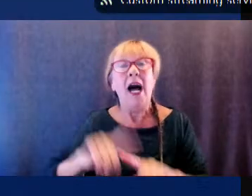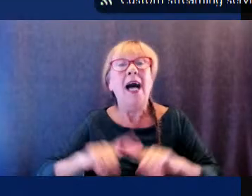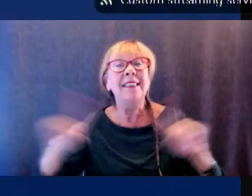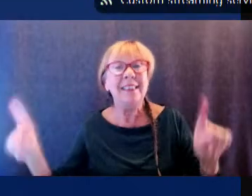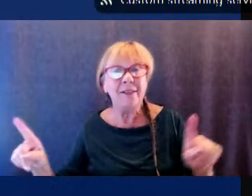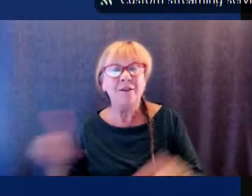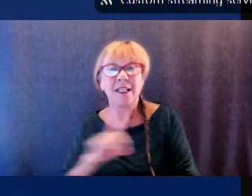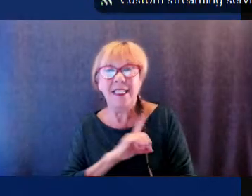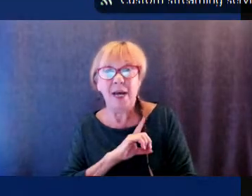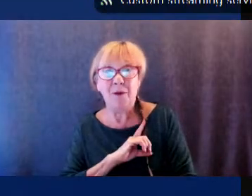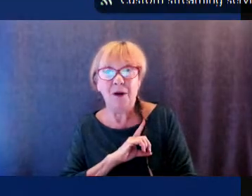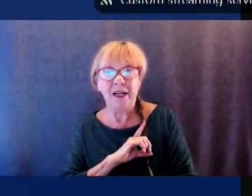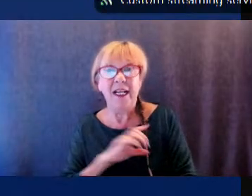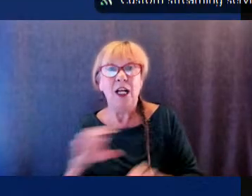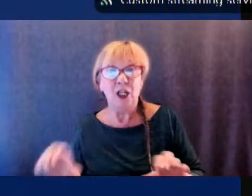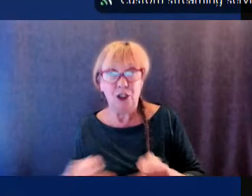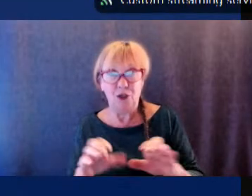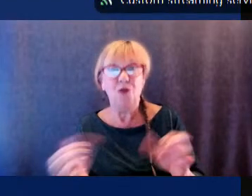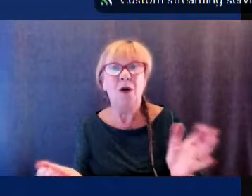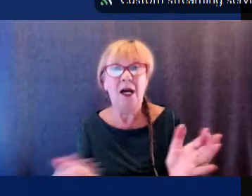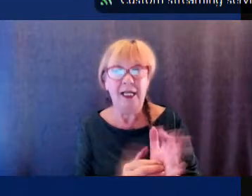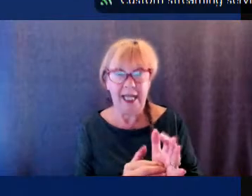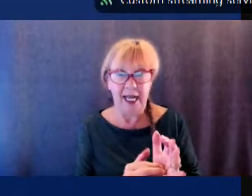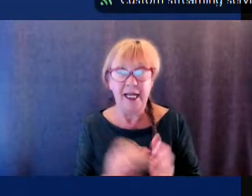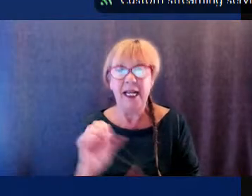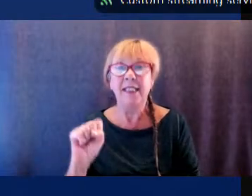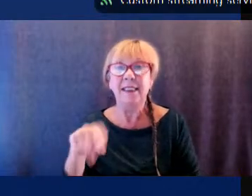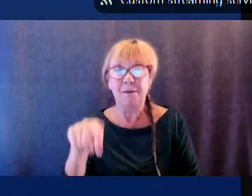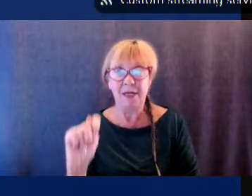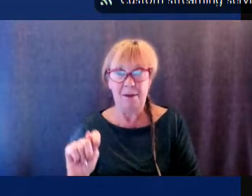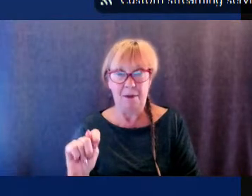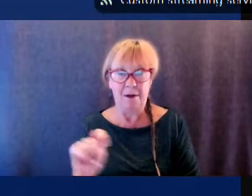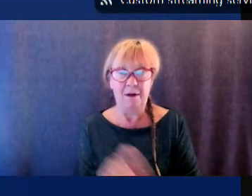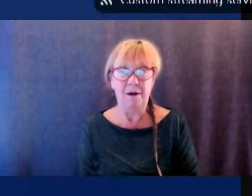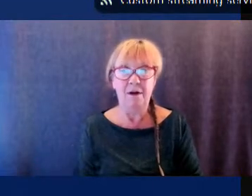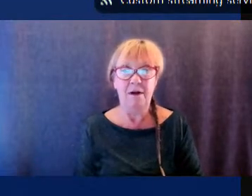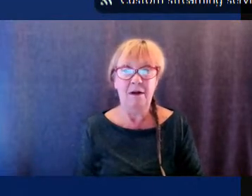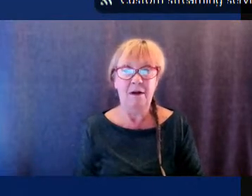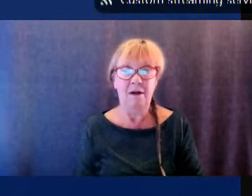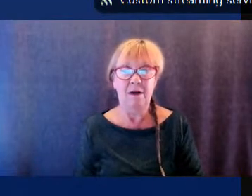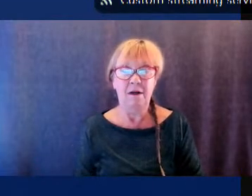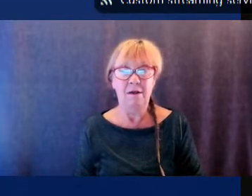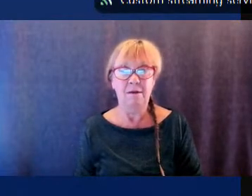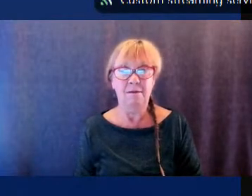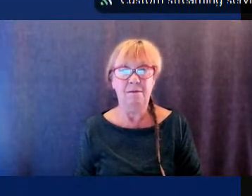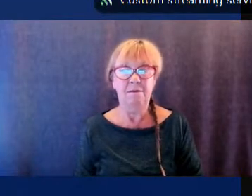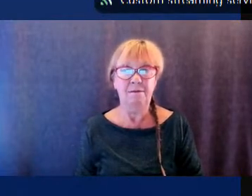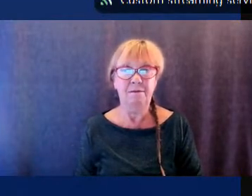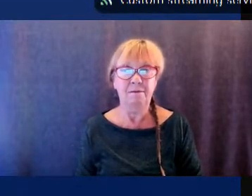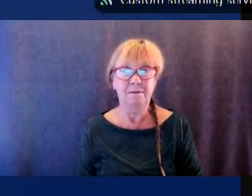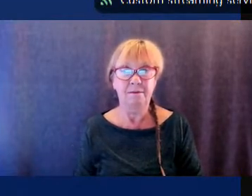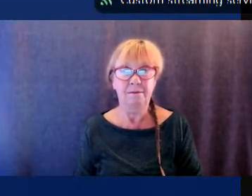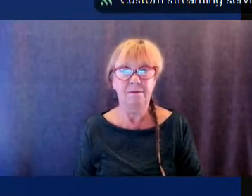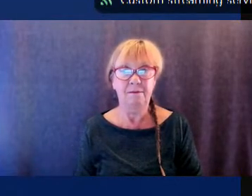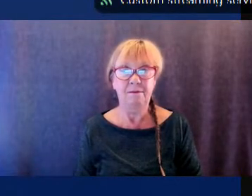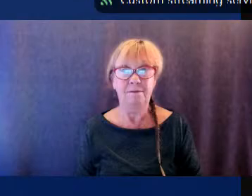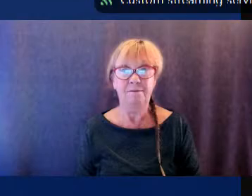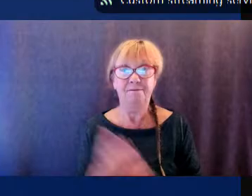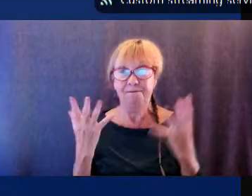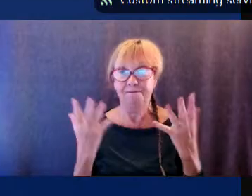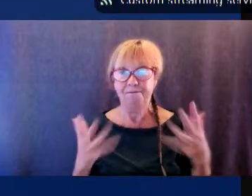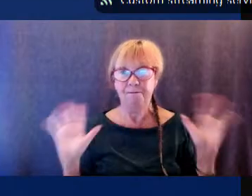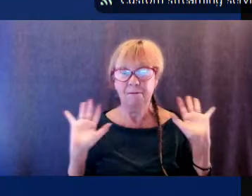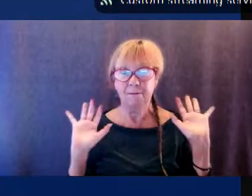library to do it during a book read September. Next slide, please. And that's it.